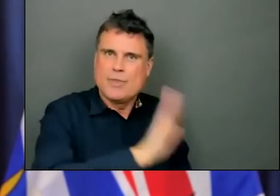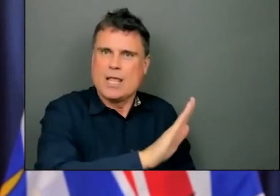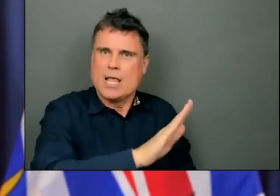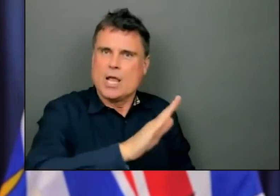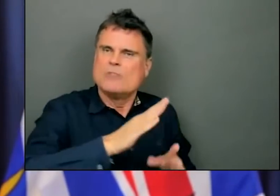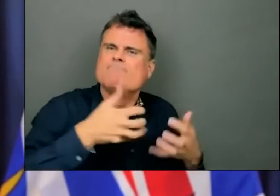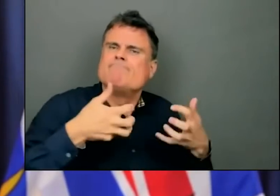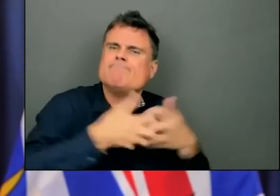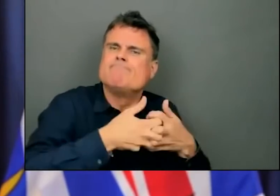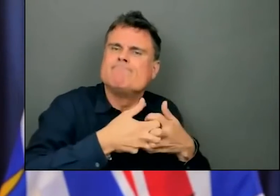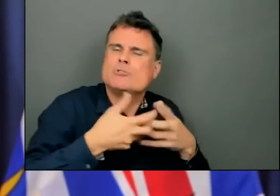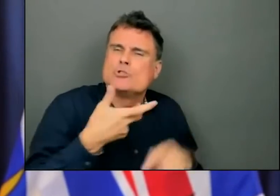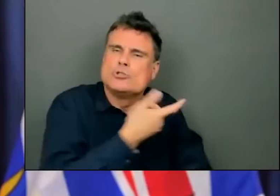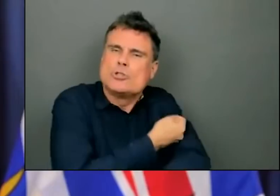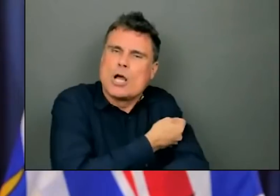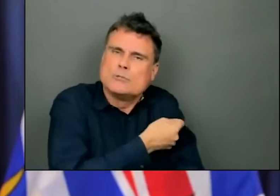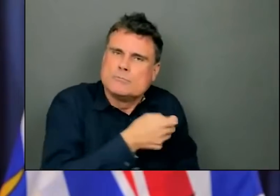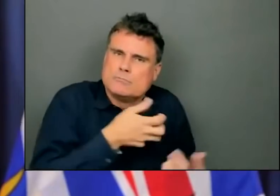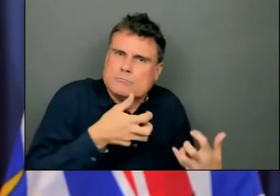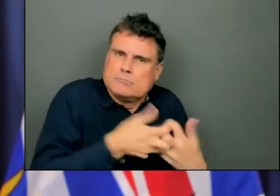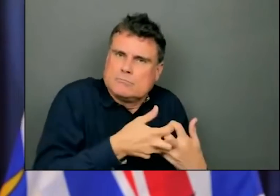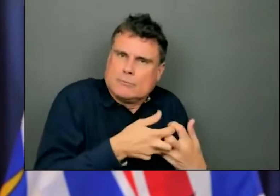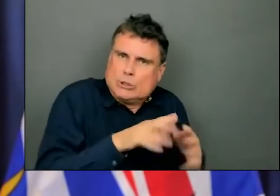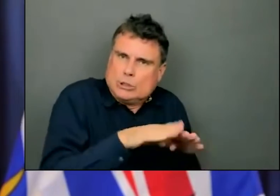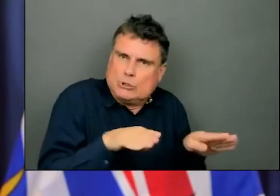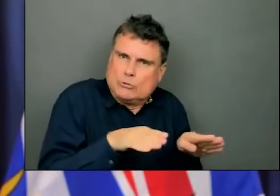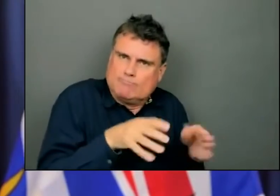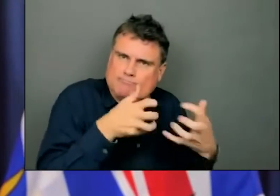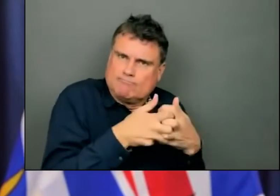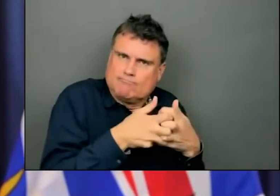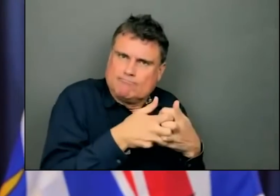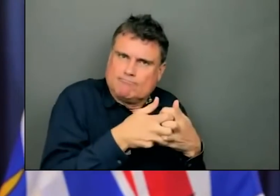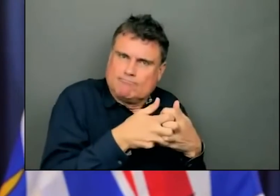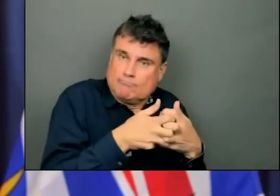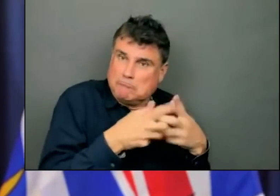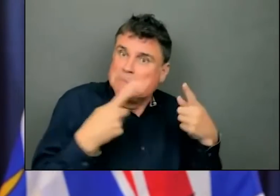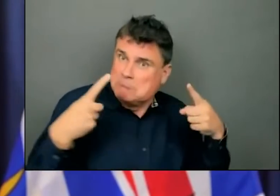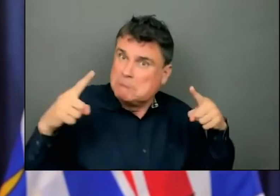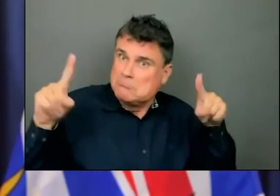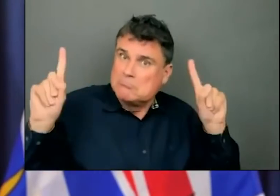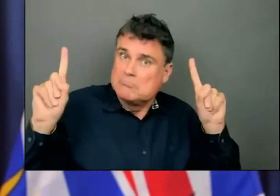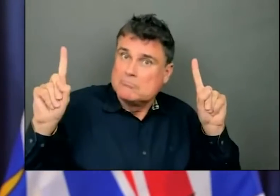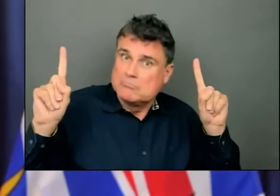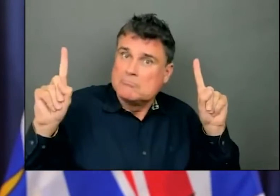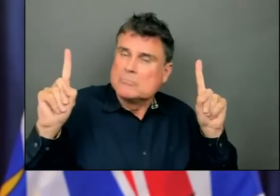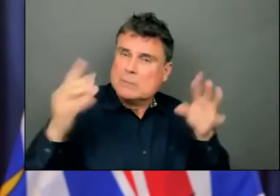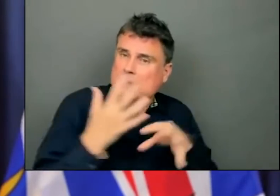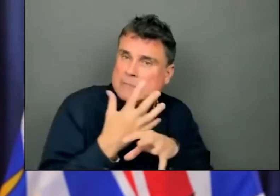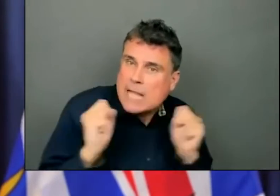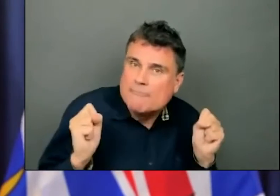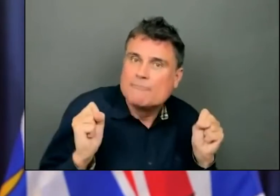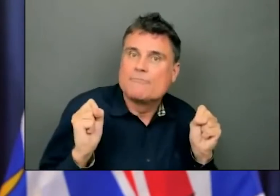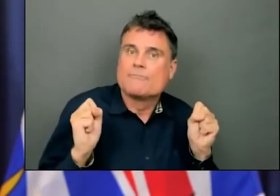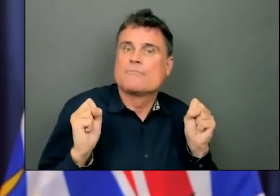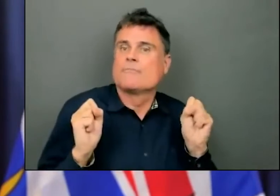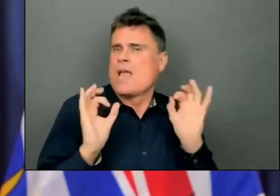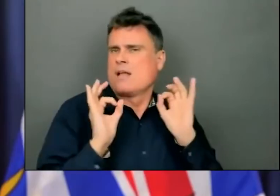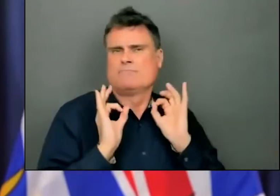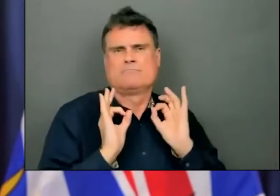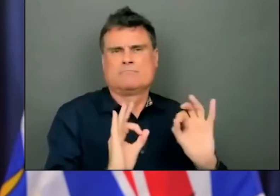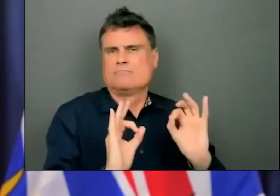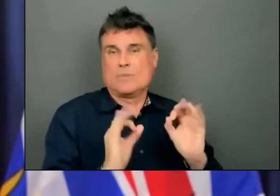pediatric vaccine, and it's proven to be effective, it's proven to be safe, and I think this is a moment we're going to continue to